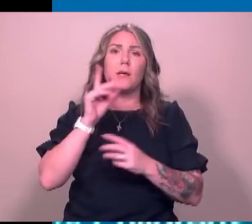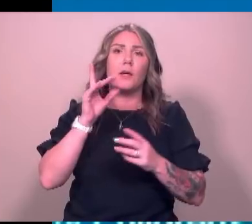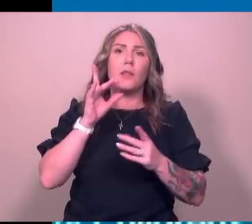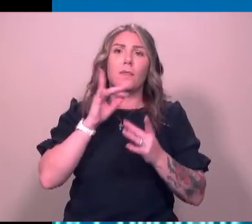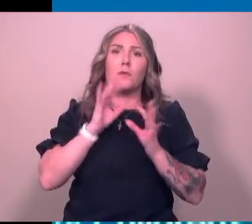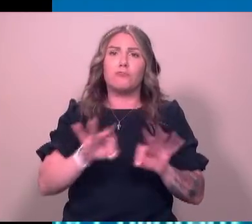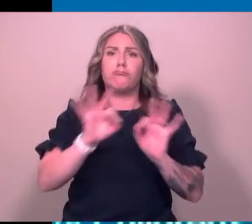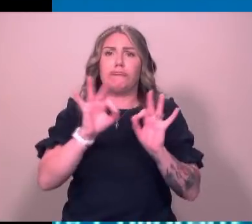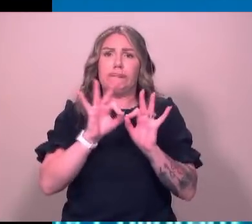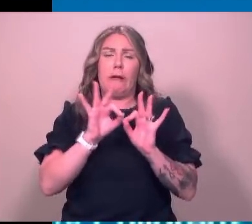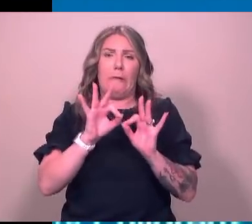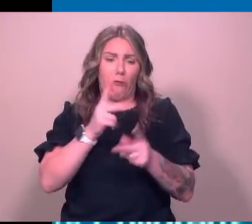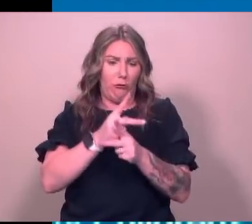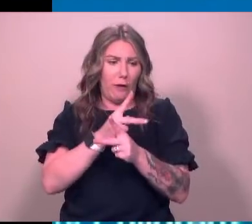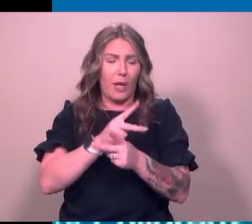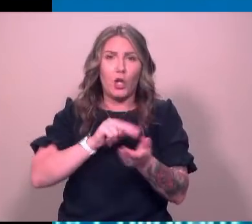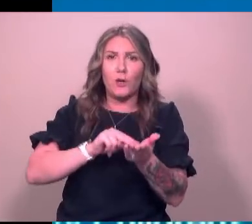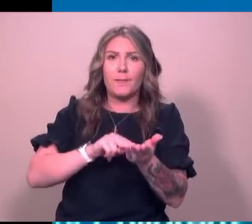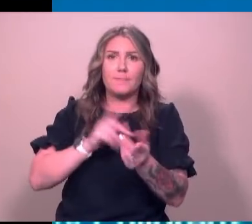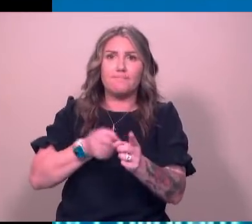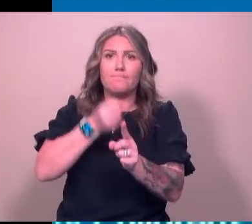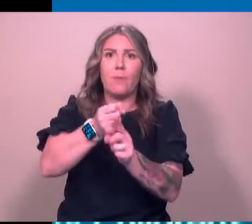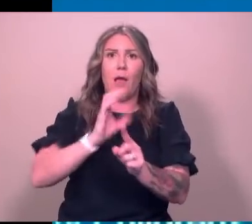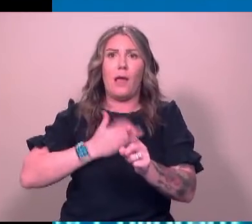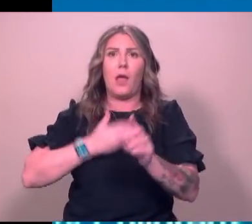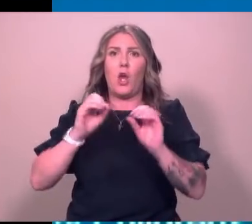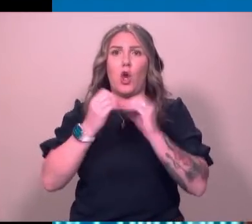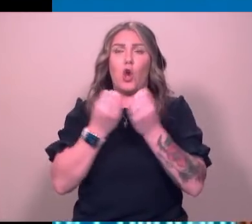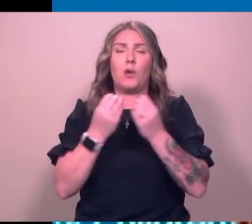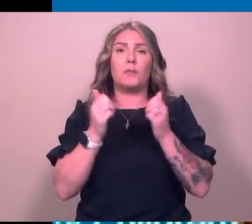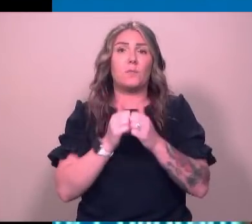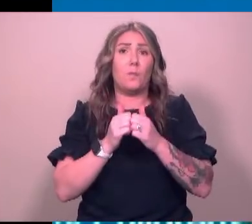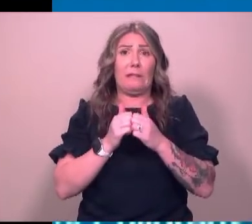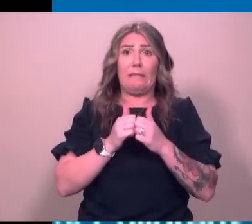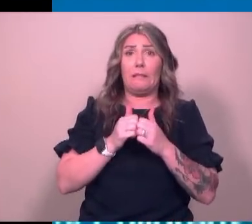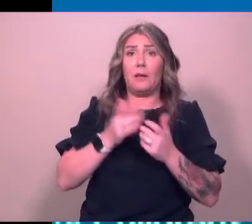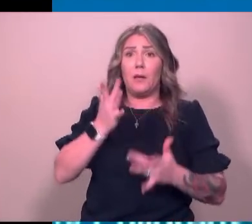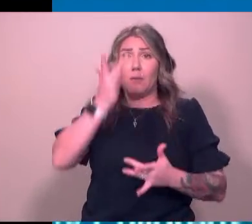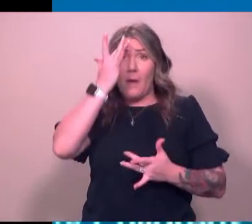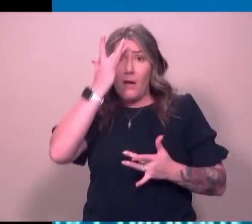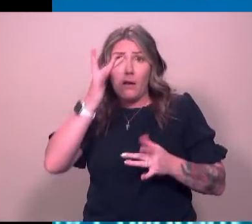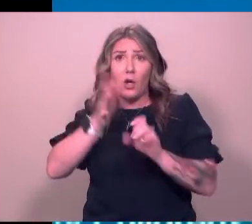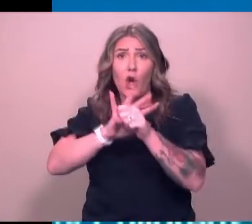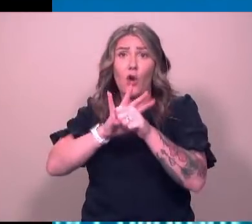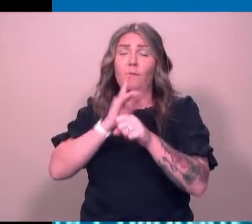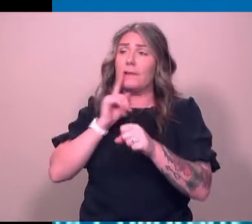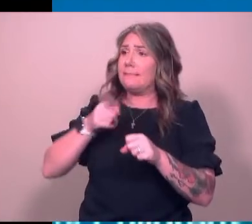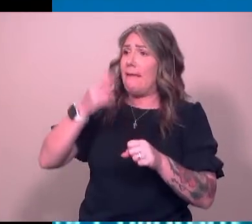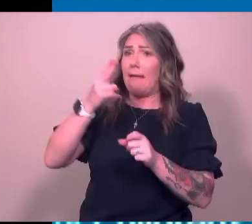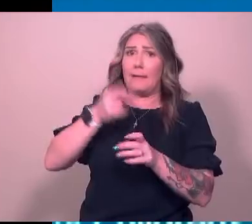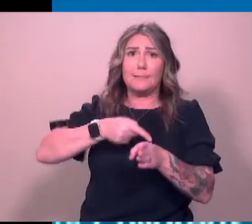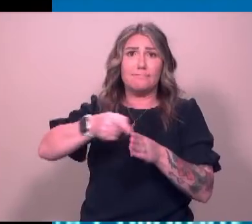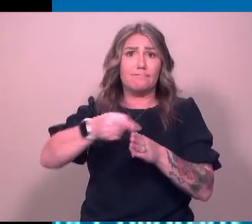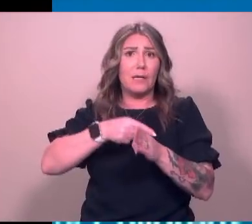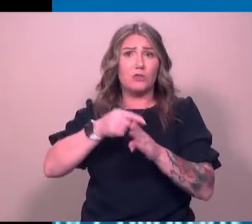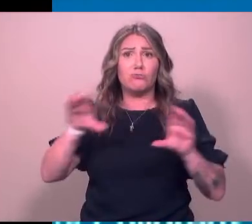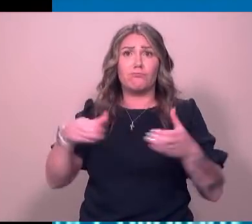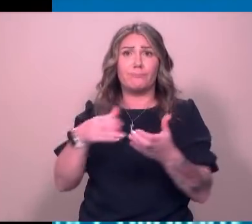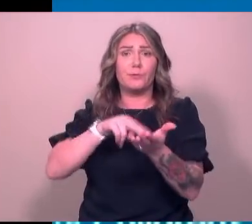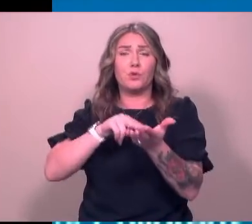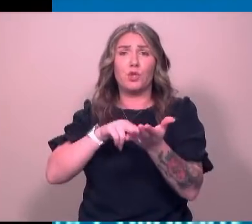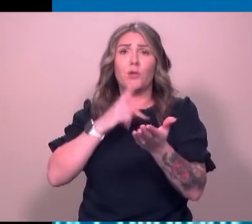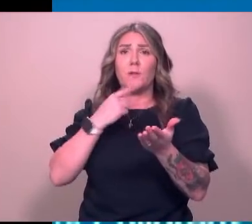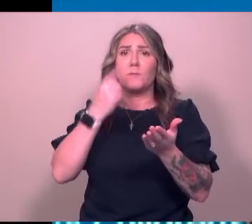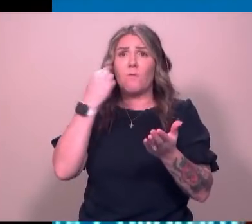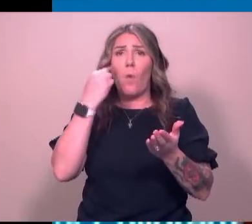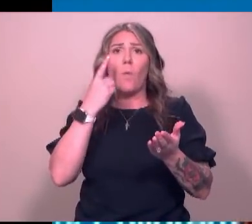one of the biggest hit areas at our organization right now for being out with COVID. And this is a highly specialized group of nurses that can take care of those critical